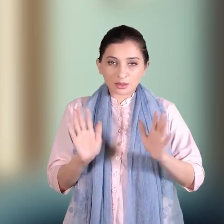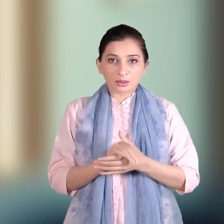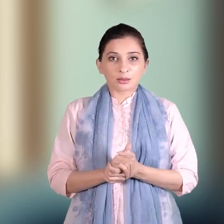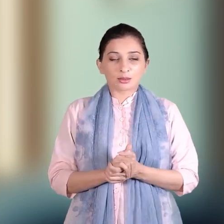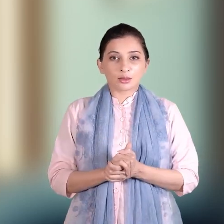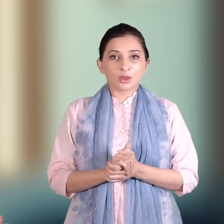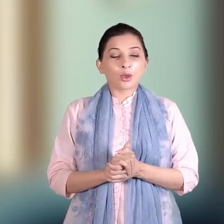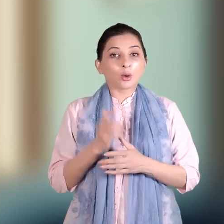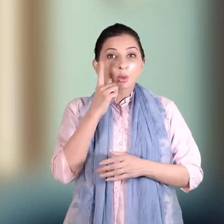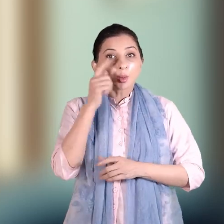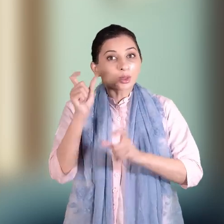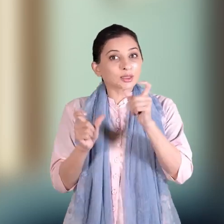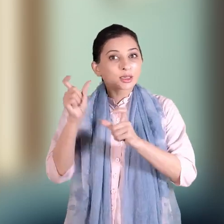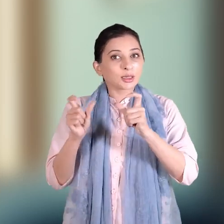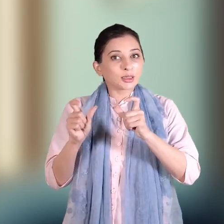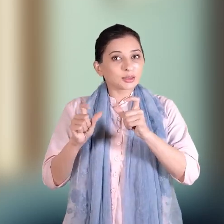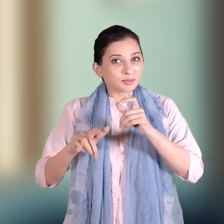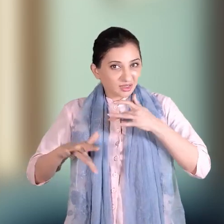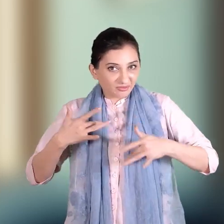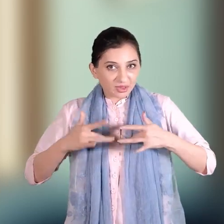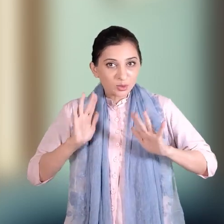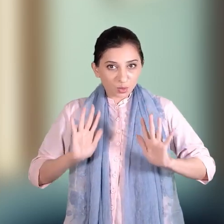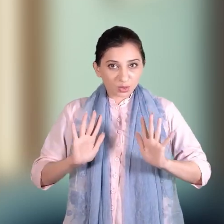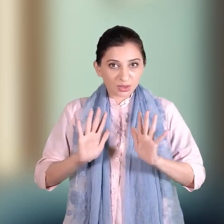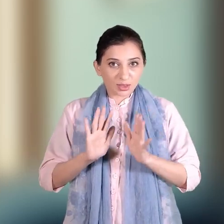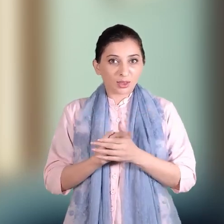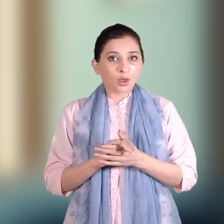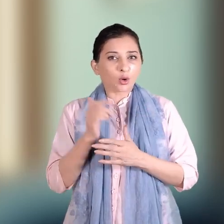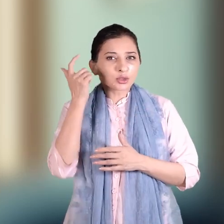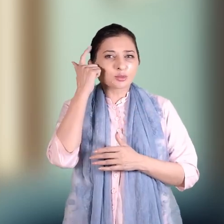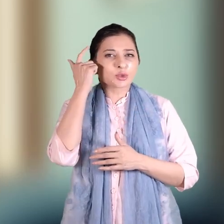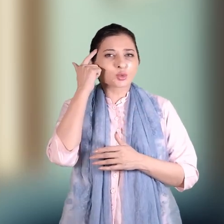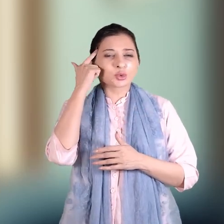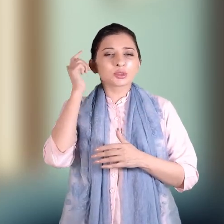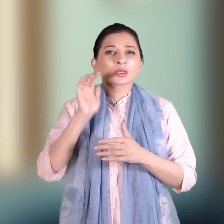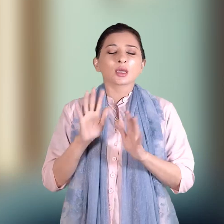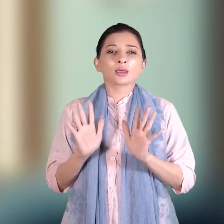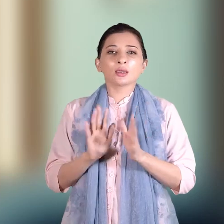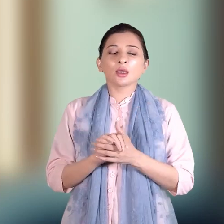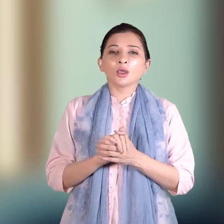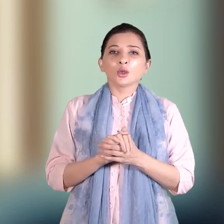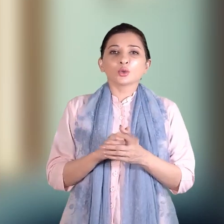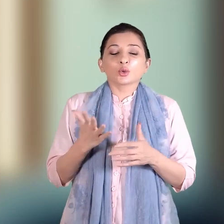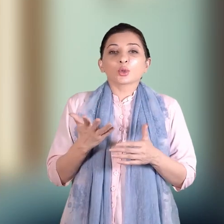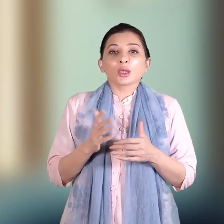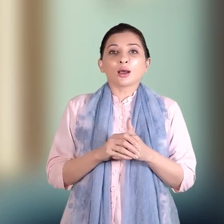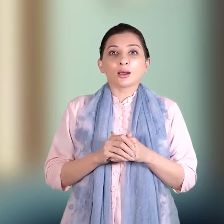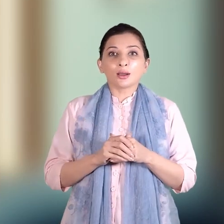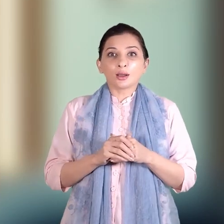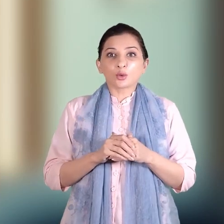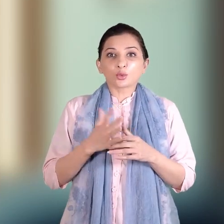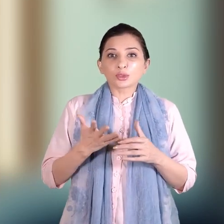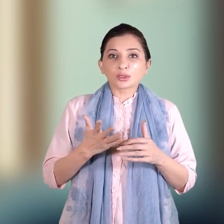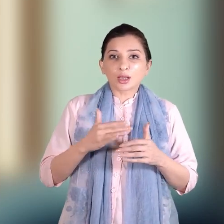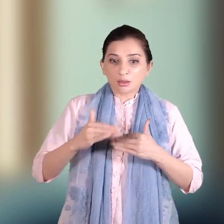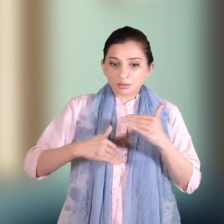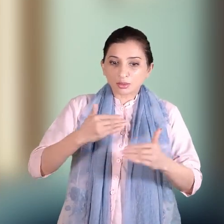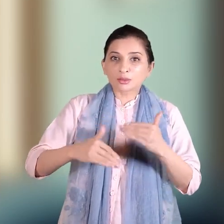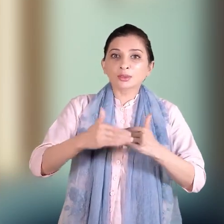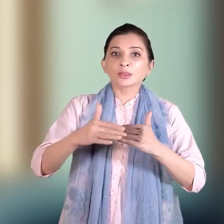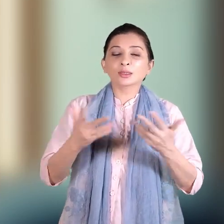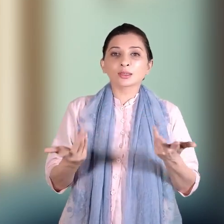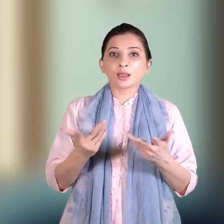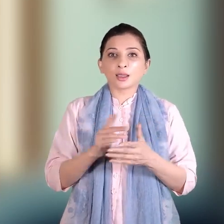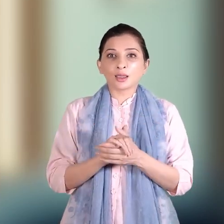And when women are experiencing these emotions, or these thoughts actually, the emotional manifestation of this thought process